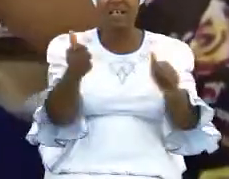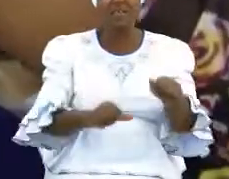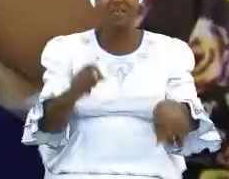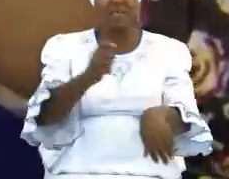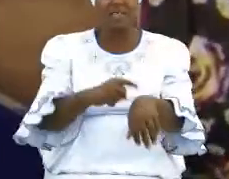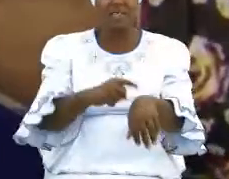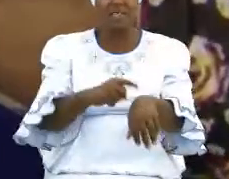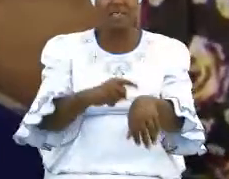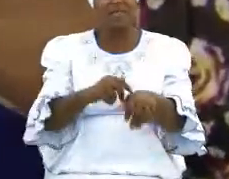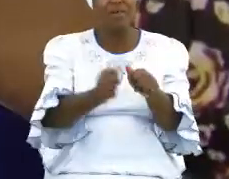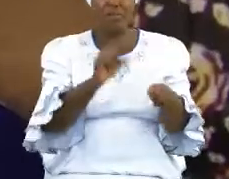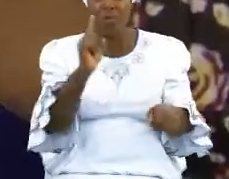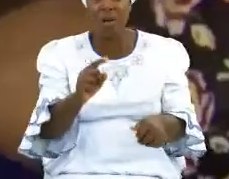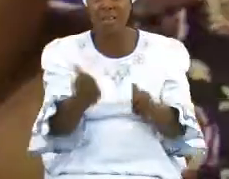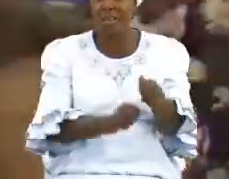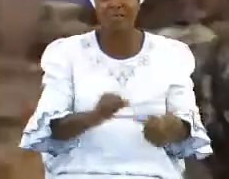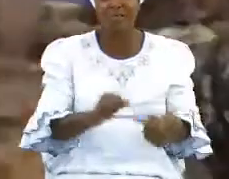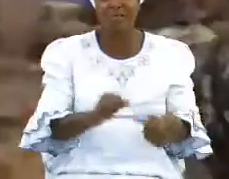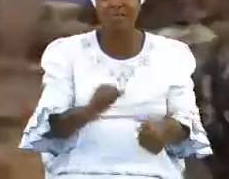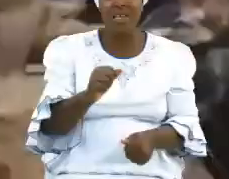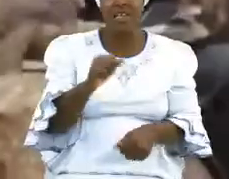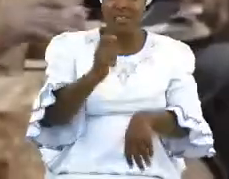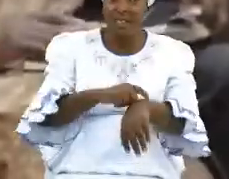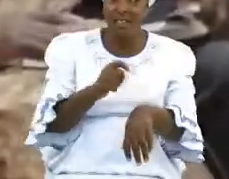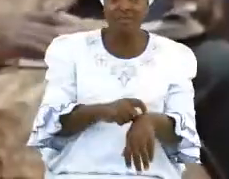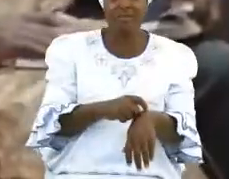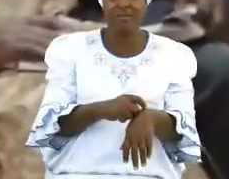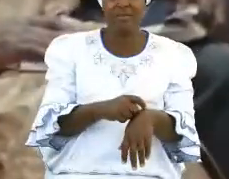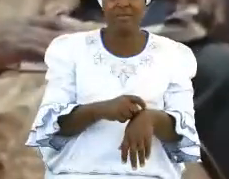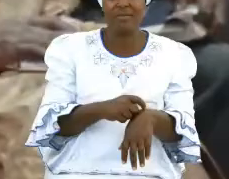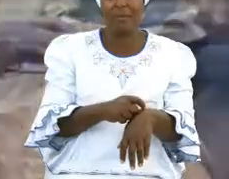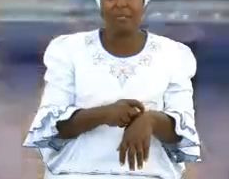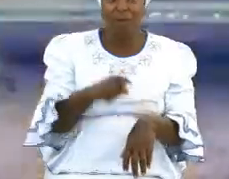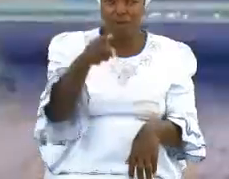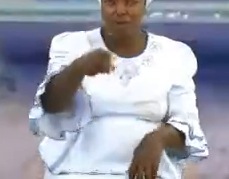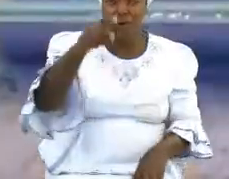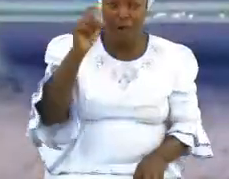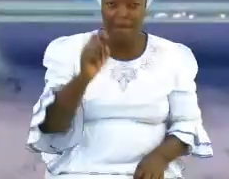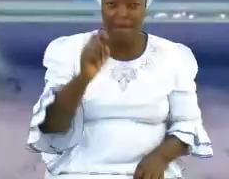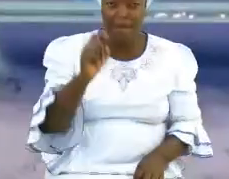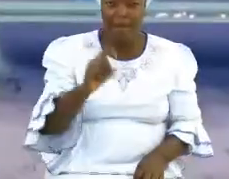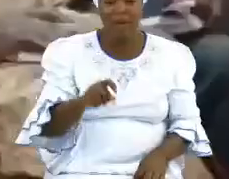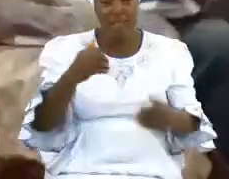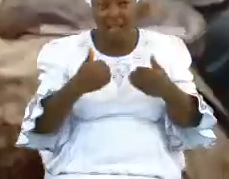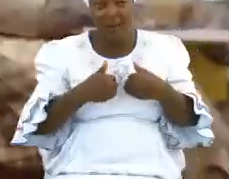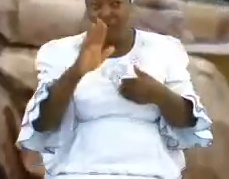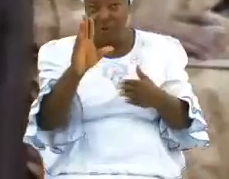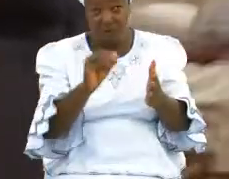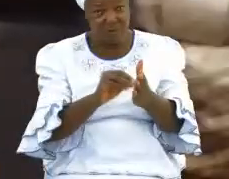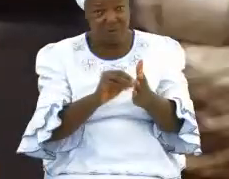Everywhere. Every time. You must have your own share.